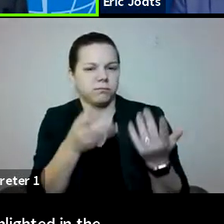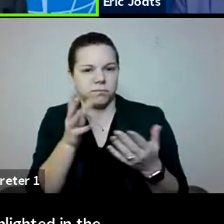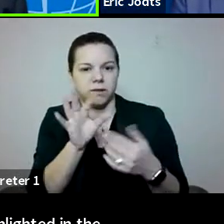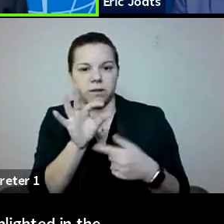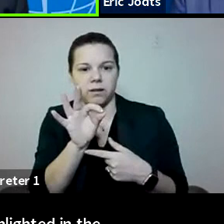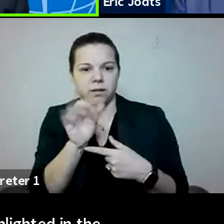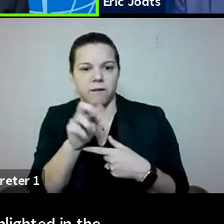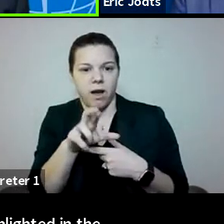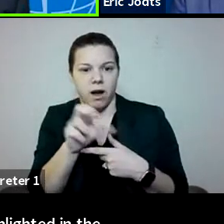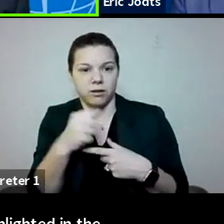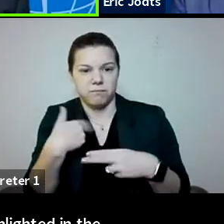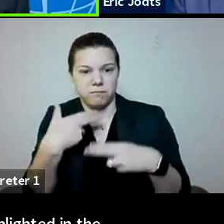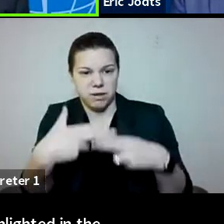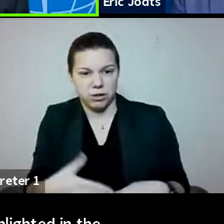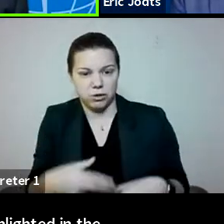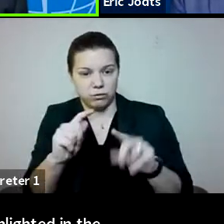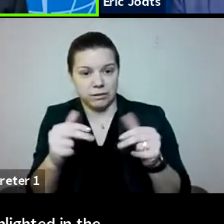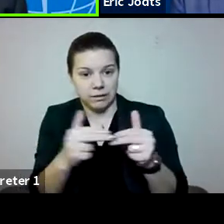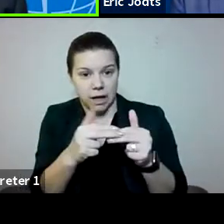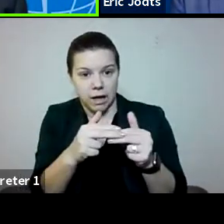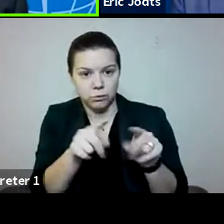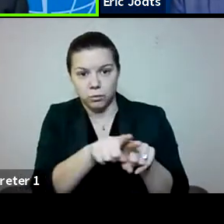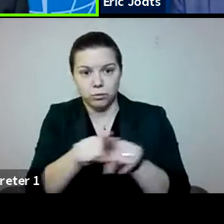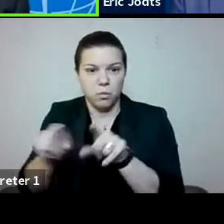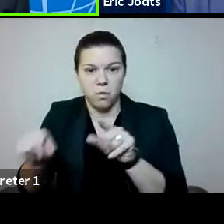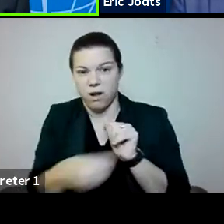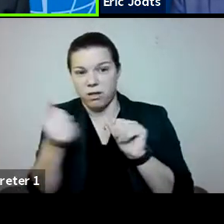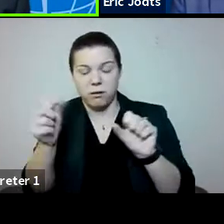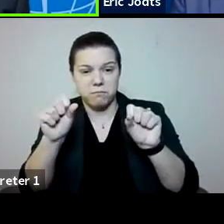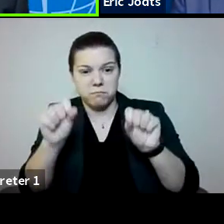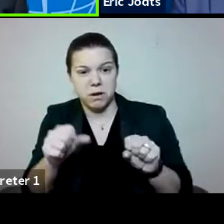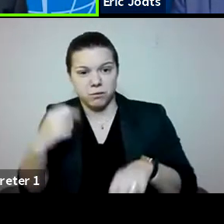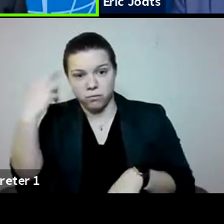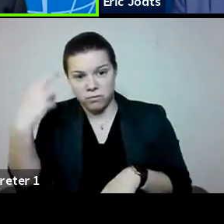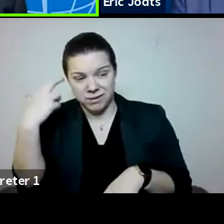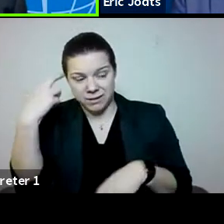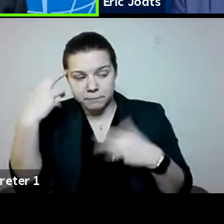factors that I mentioned in the slides, as well as any other potential factors